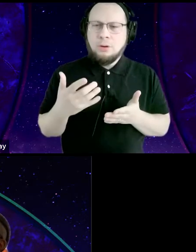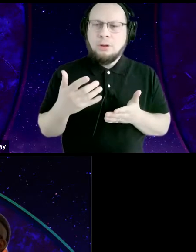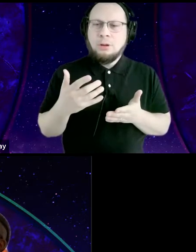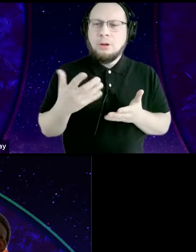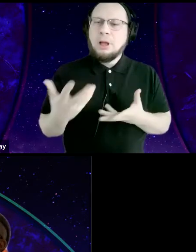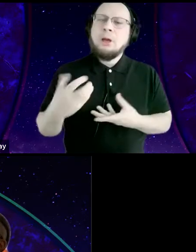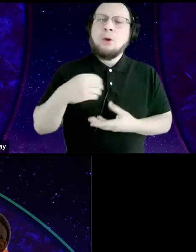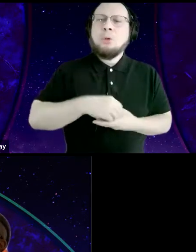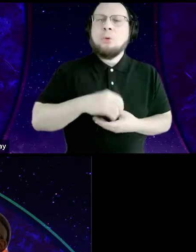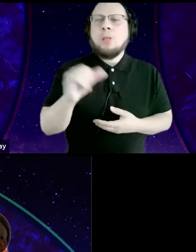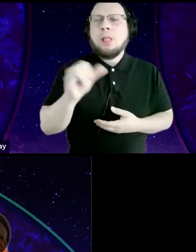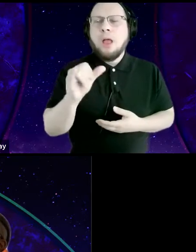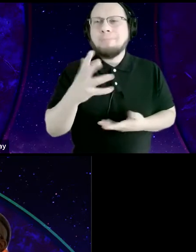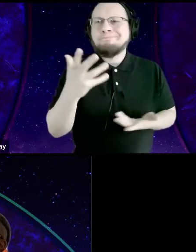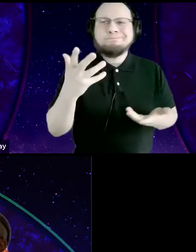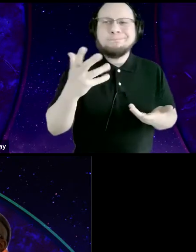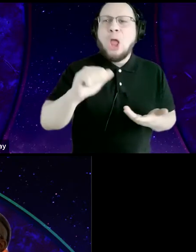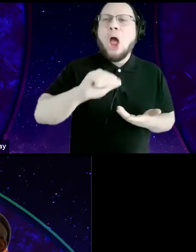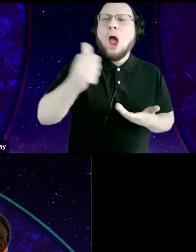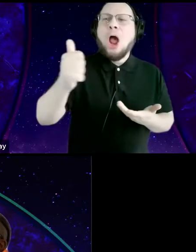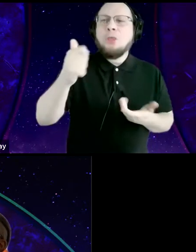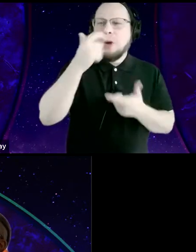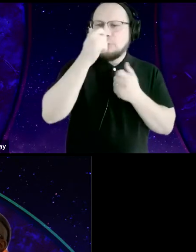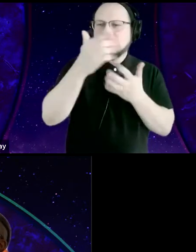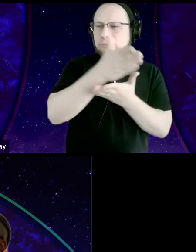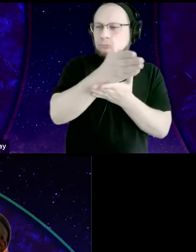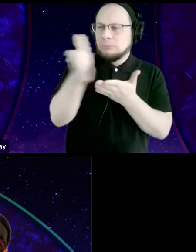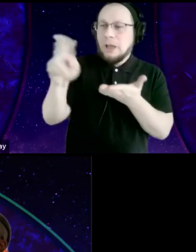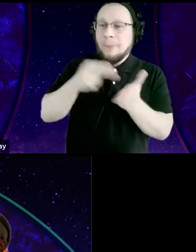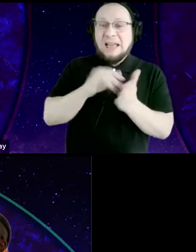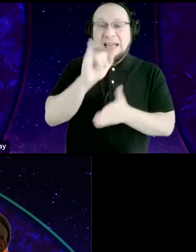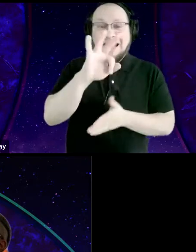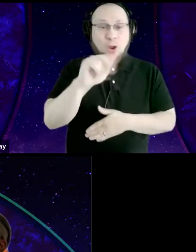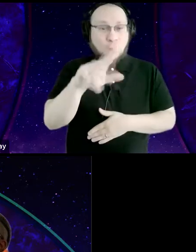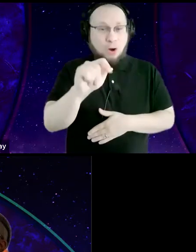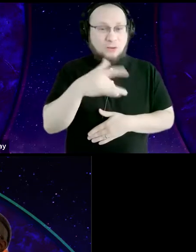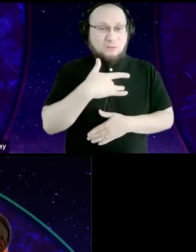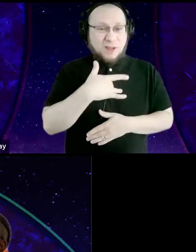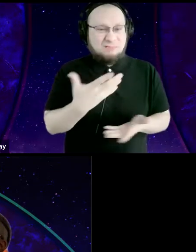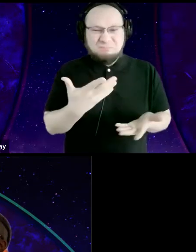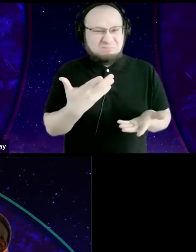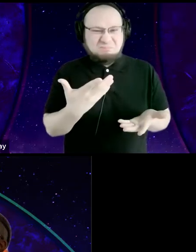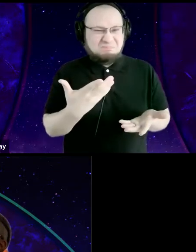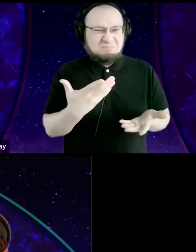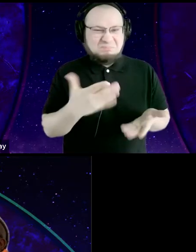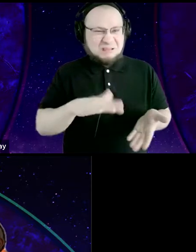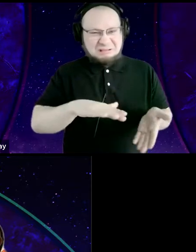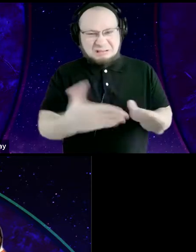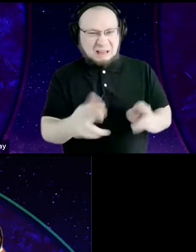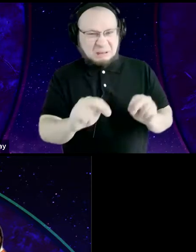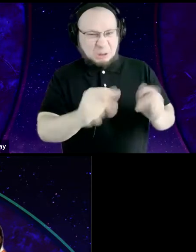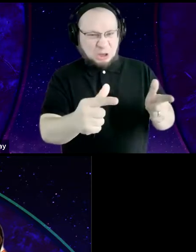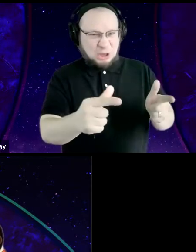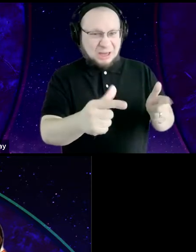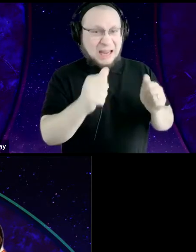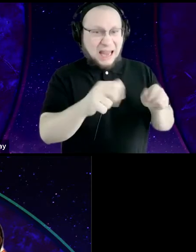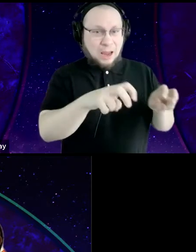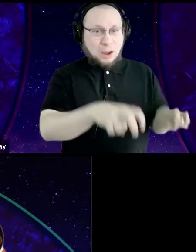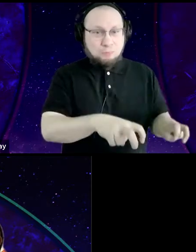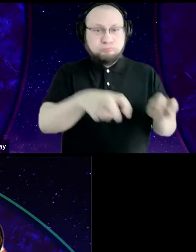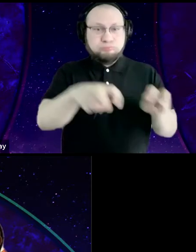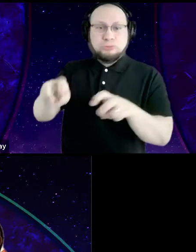having other things that fulfill you, so that if and when this does not provide you the space that you deserve, you are able to